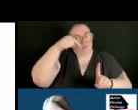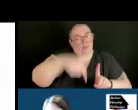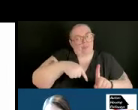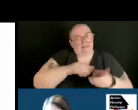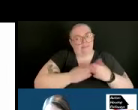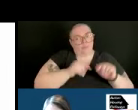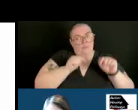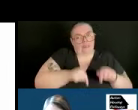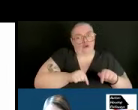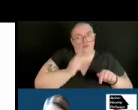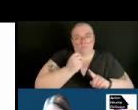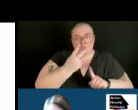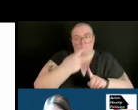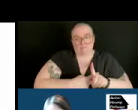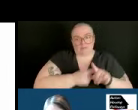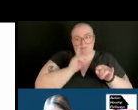12 months.